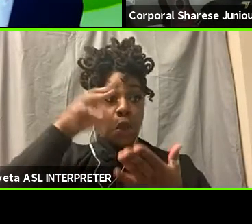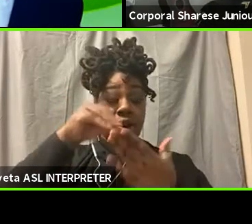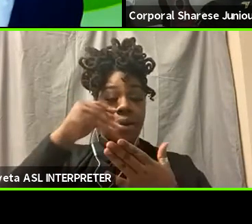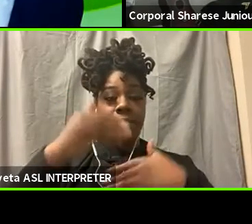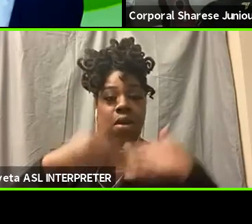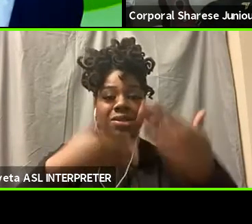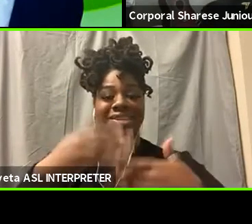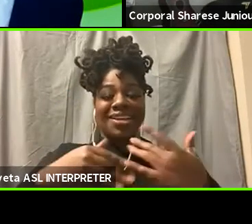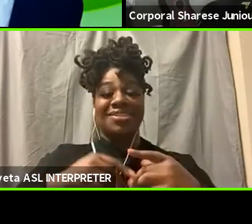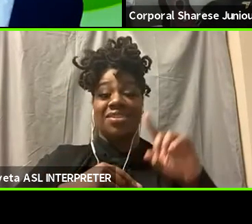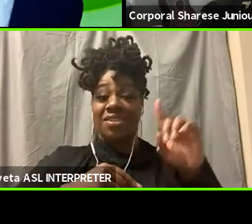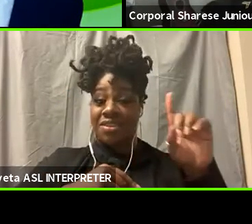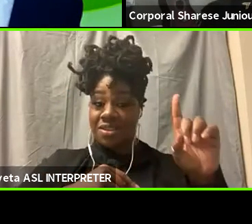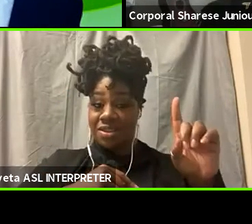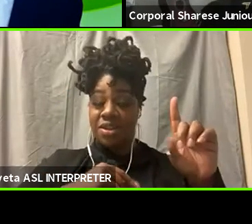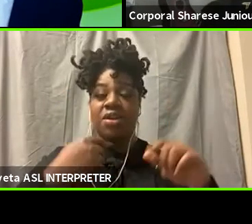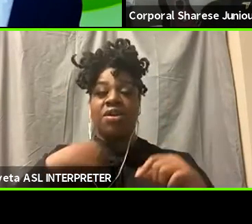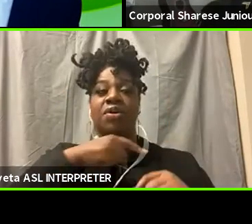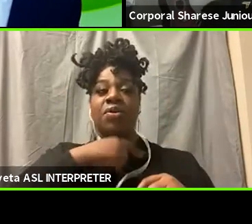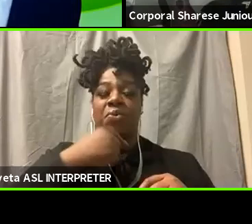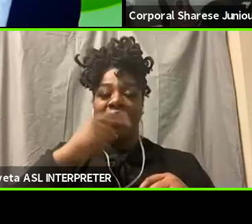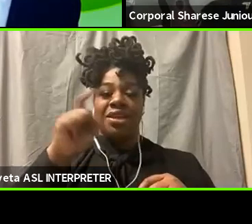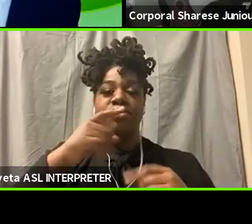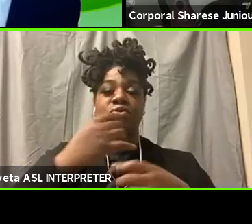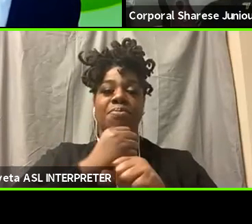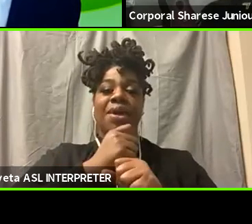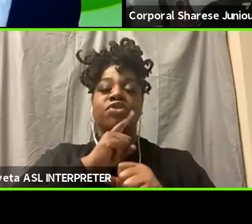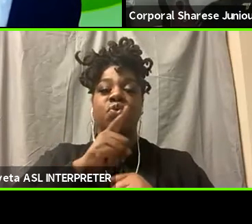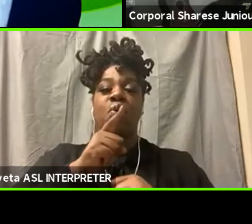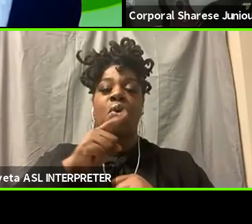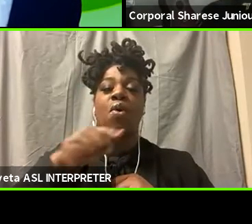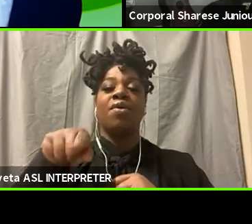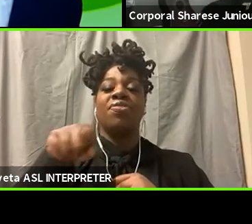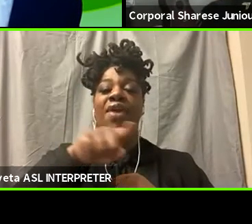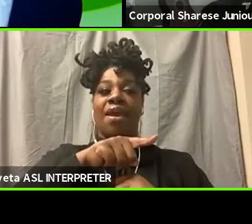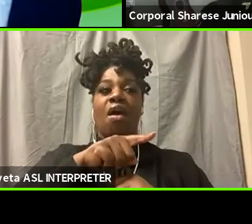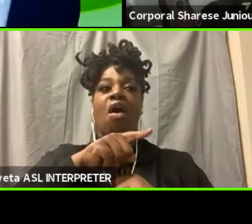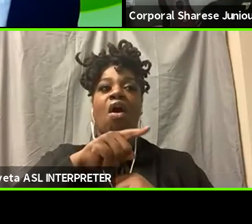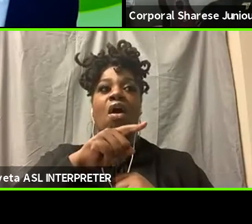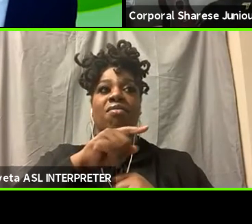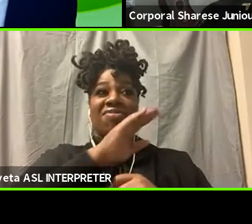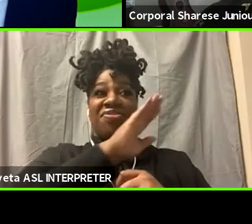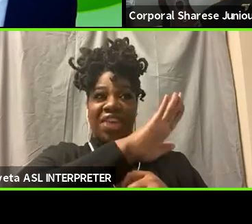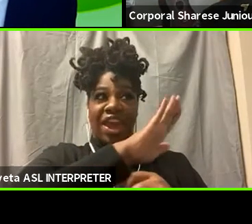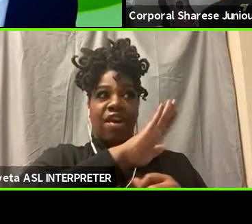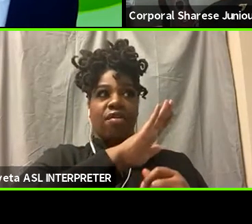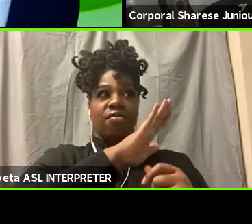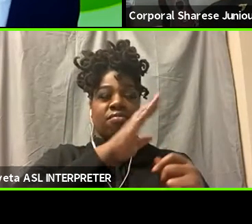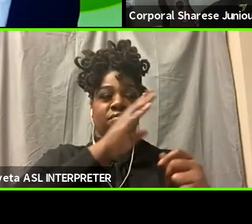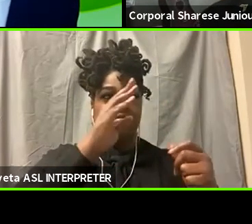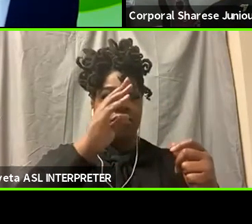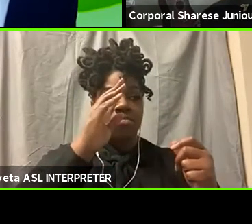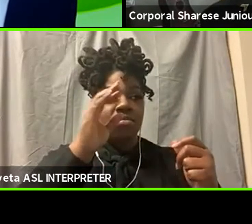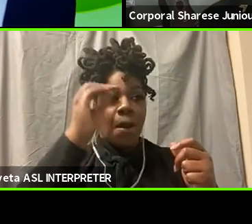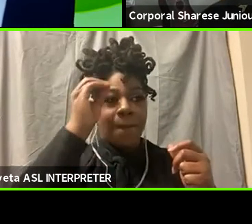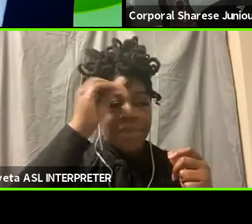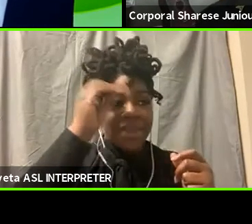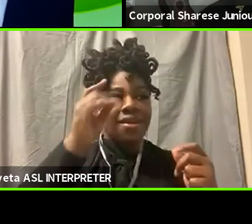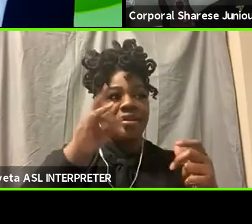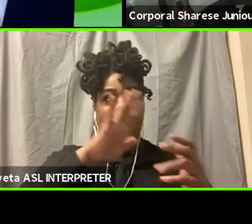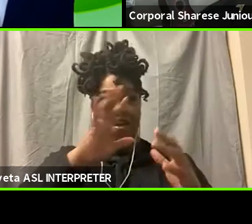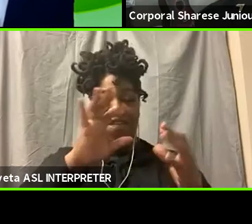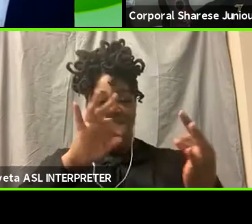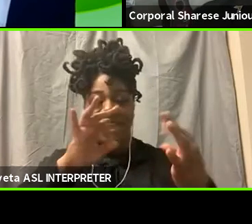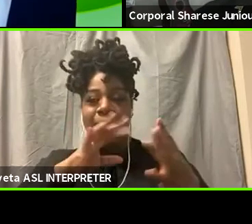we need to make sure that they're bringing concerns to the table. You know, we have programs like, or we have processes like